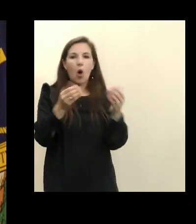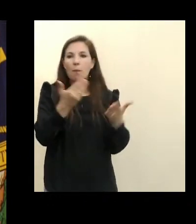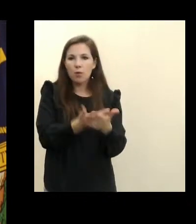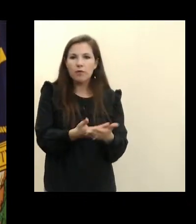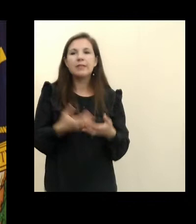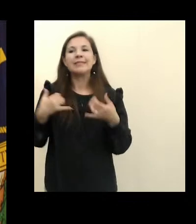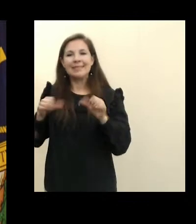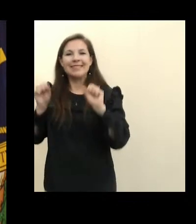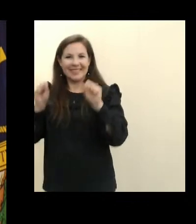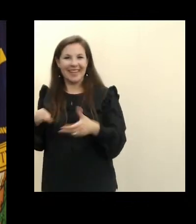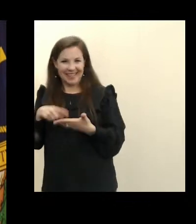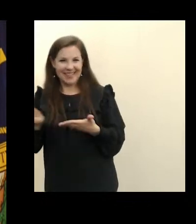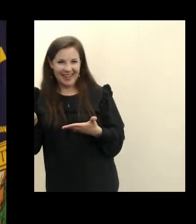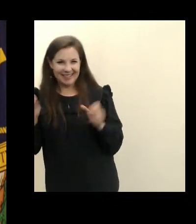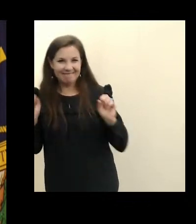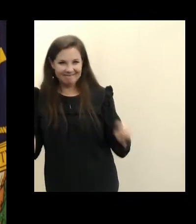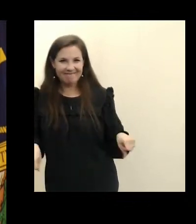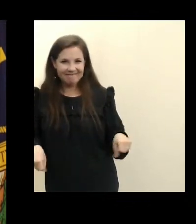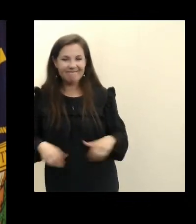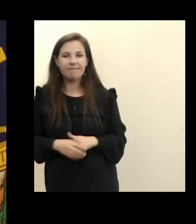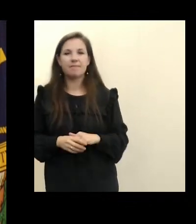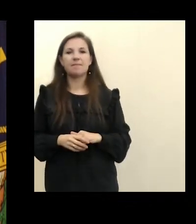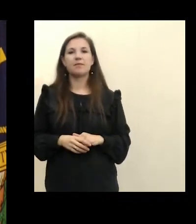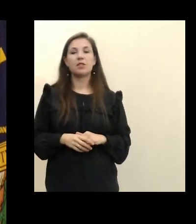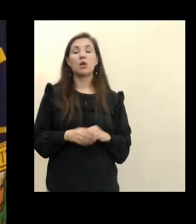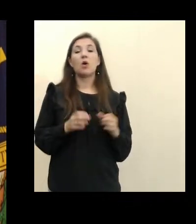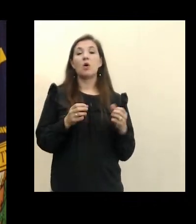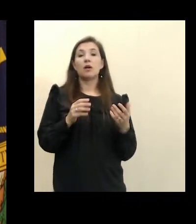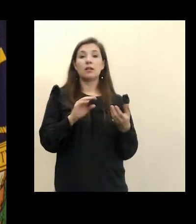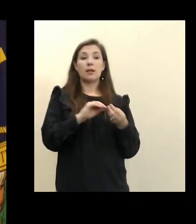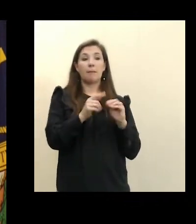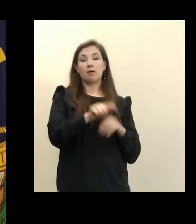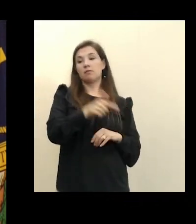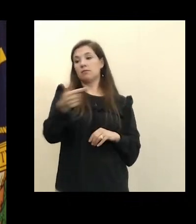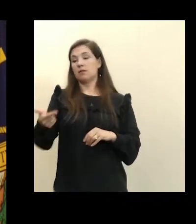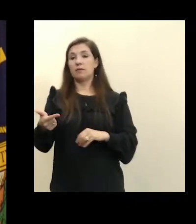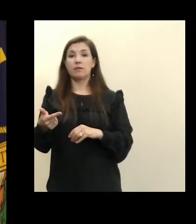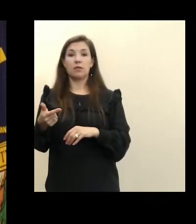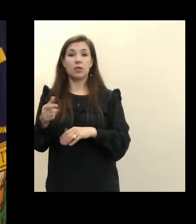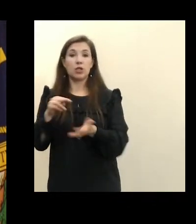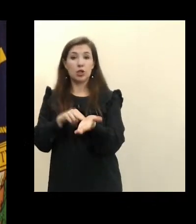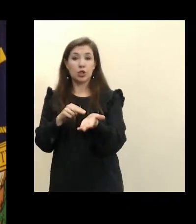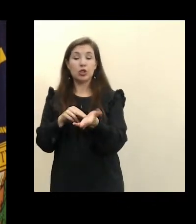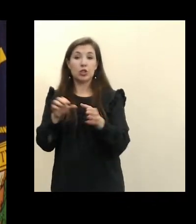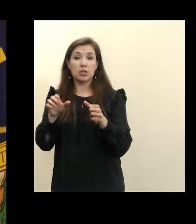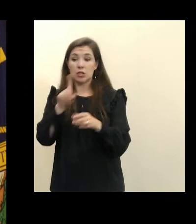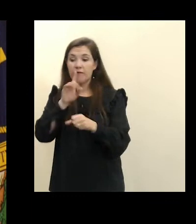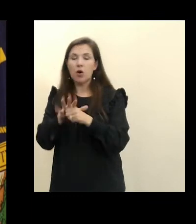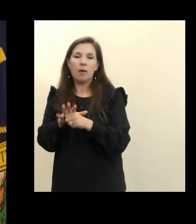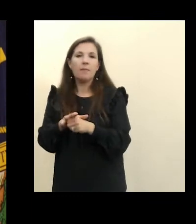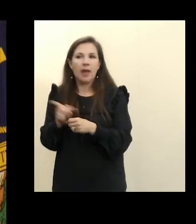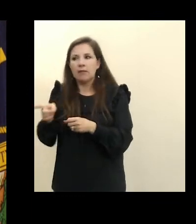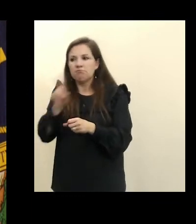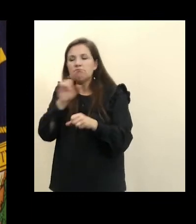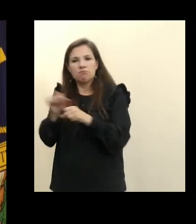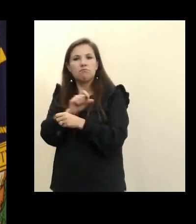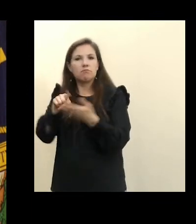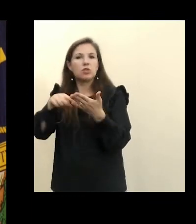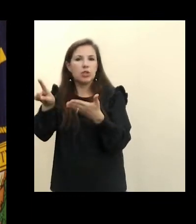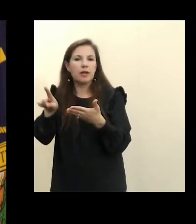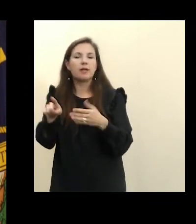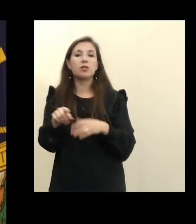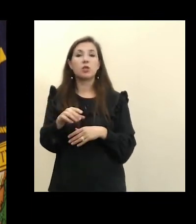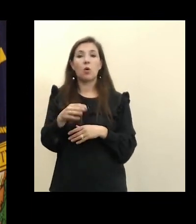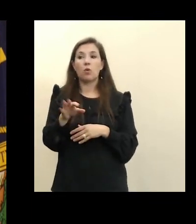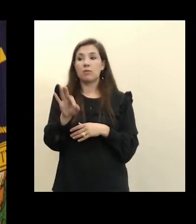sounds like based on the number of things that were turned over to the nurses to confirm, they did do that. But there were 14 individuals, based on the report that I had